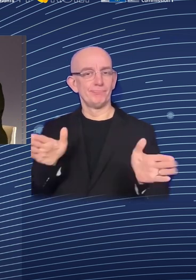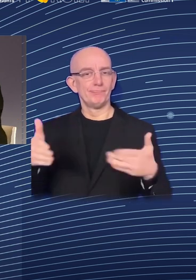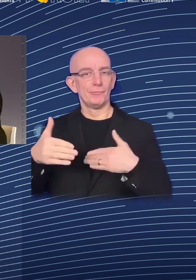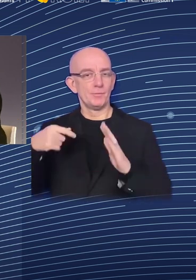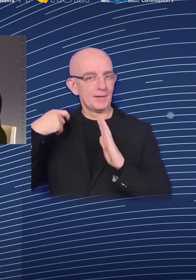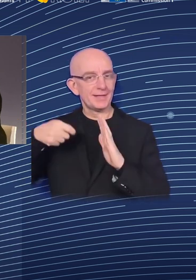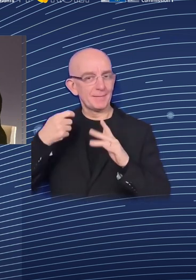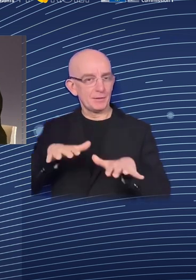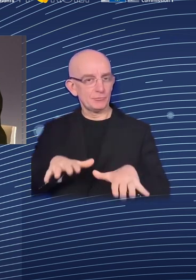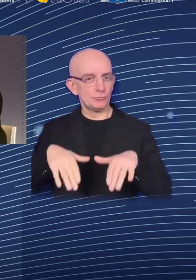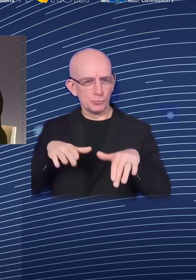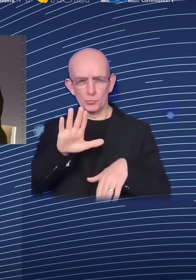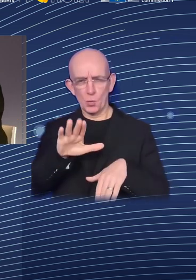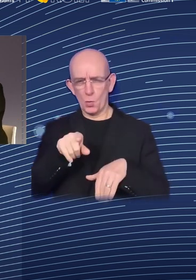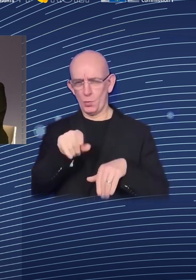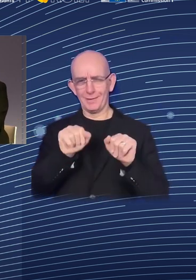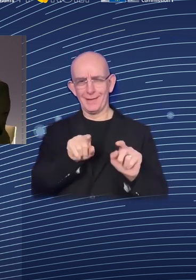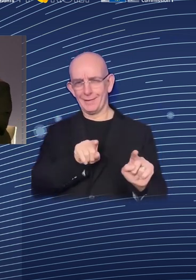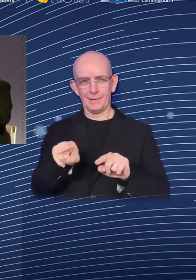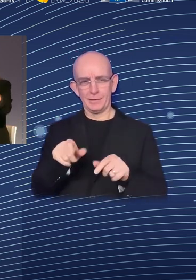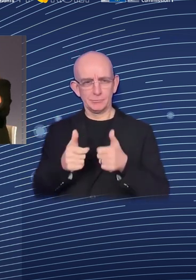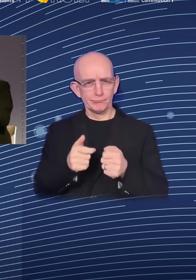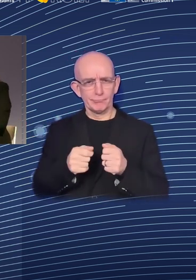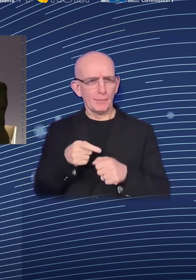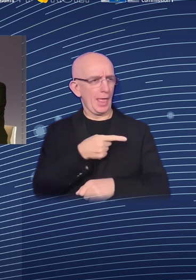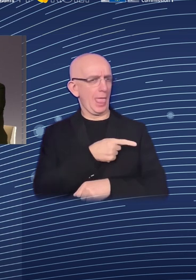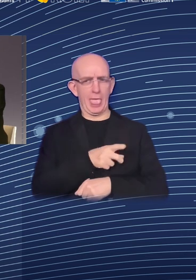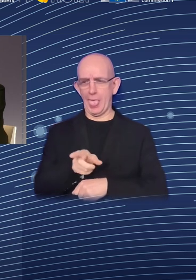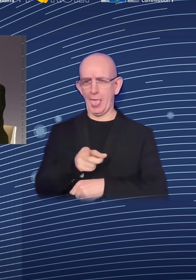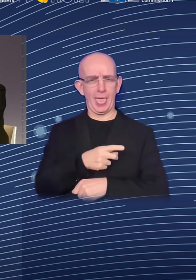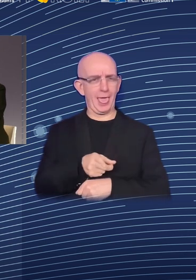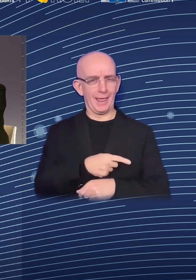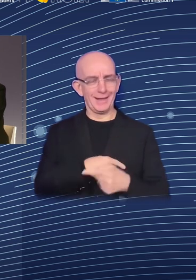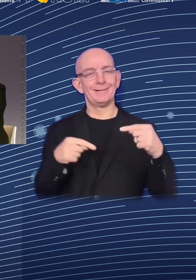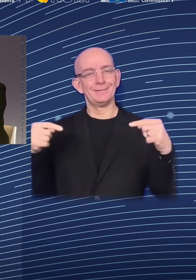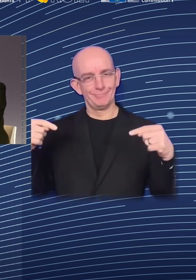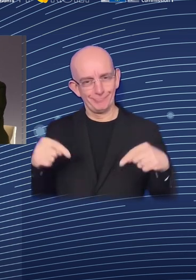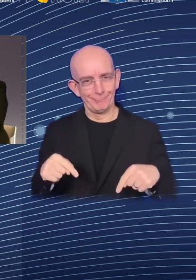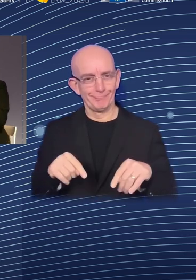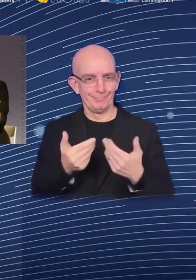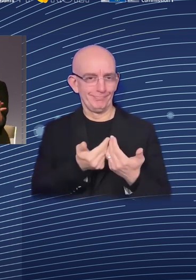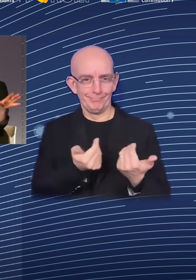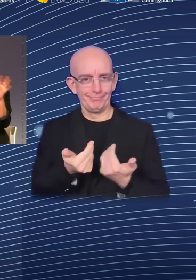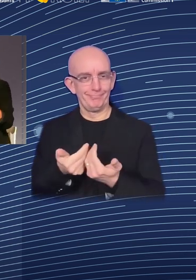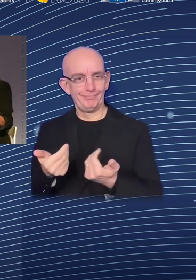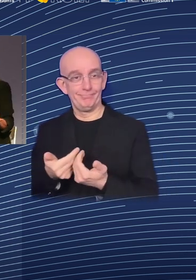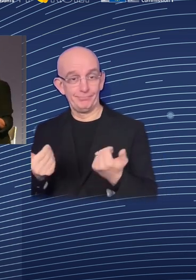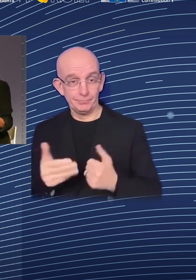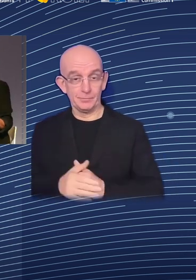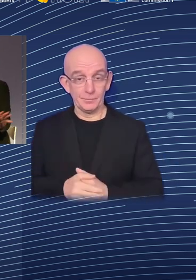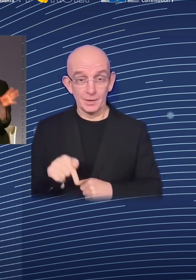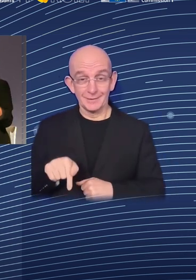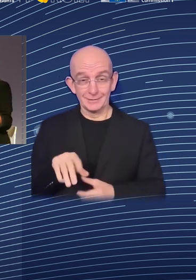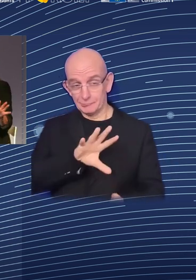in the next hour and a half. We also want to let those know online that you can use the chat for